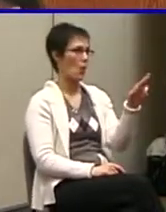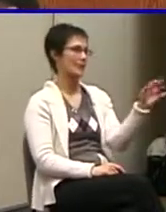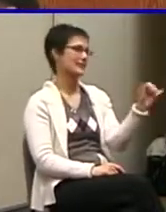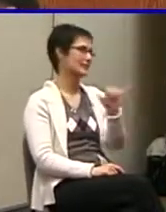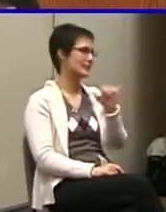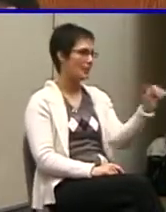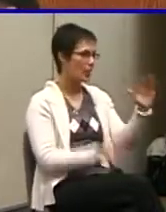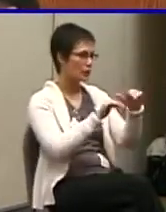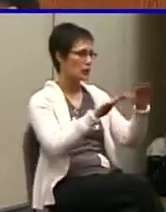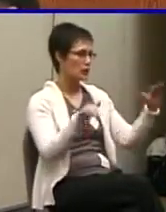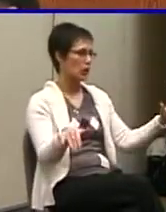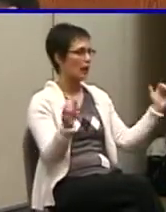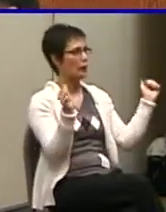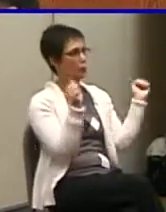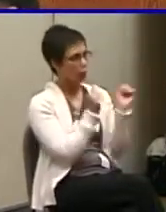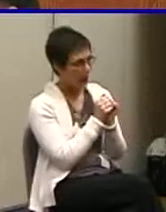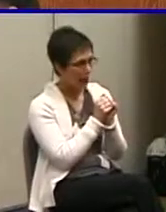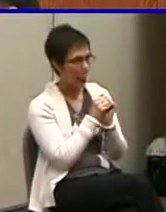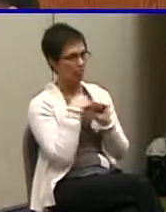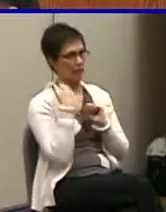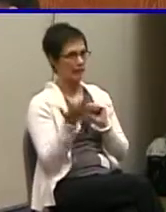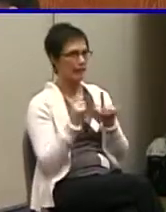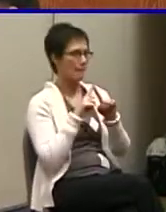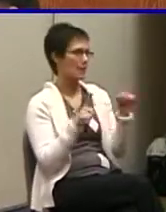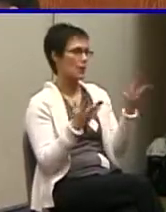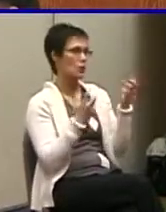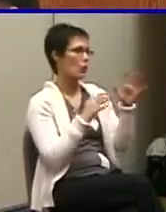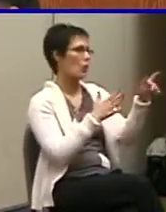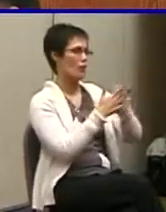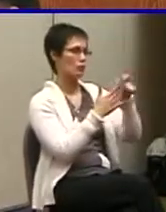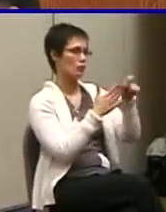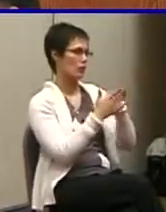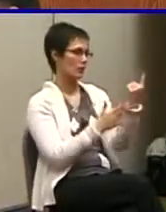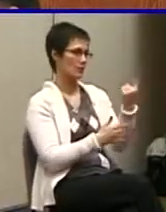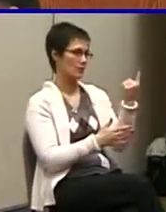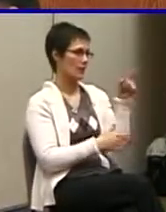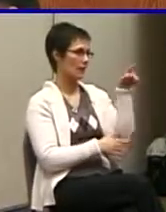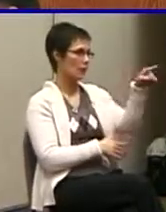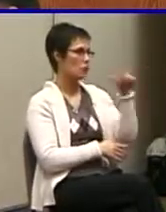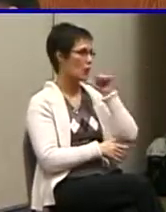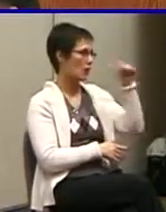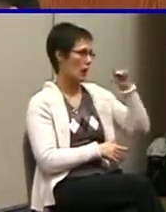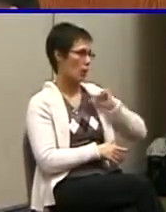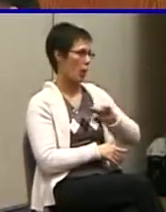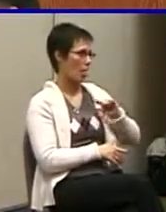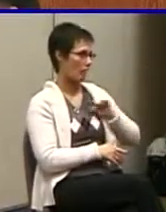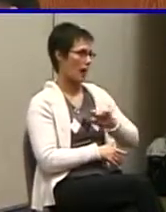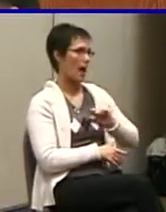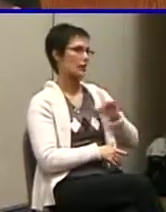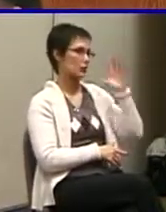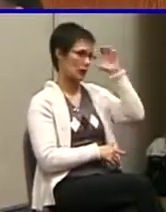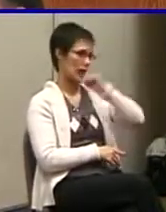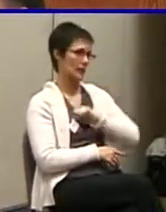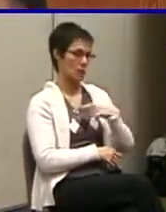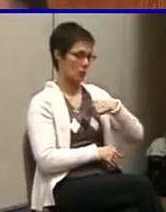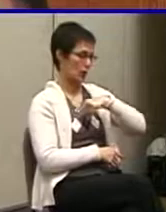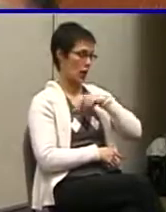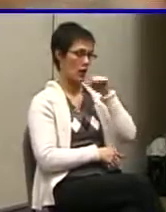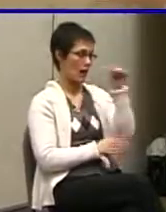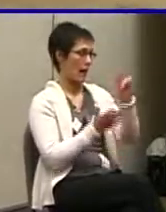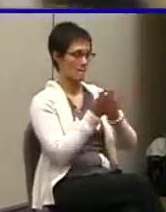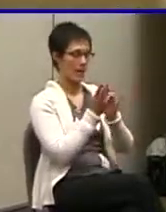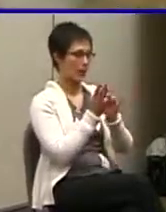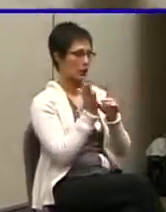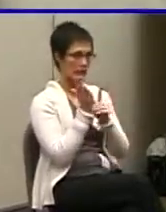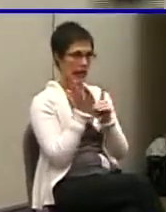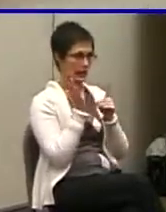with something, but you don't want to write down anything that you're really not qualified to make a guess. Yeah, we're not medical doctors. And